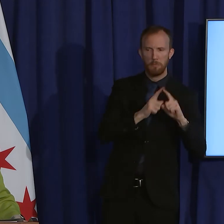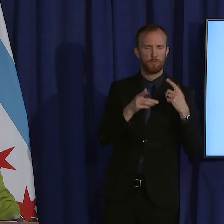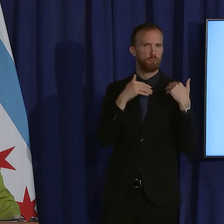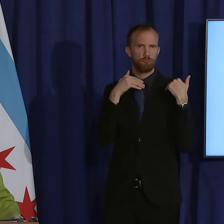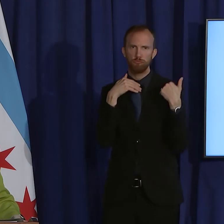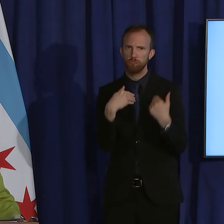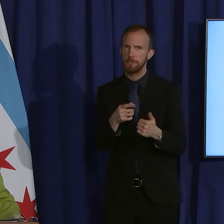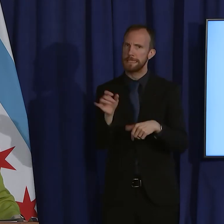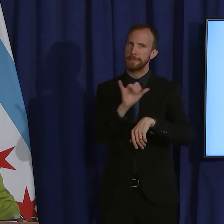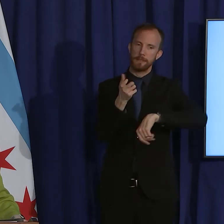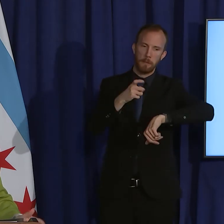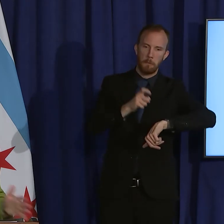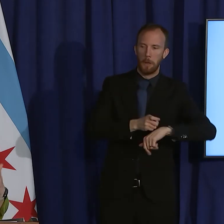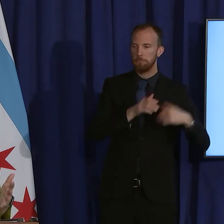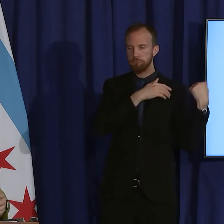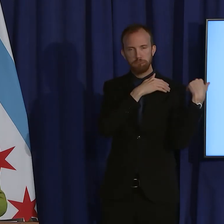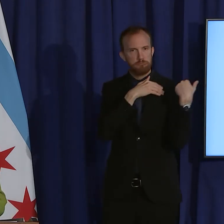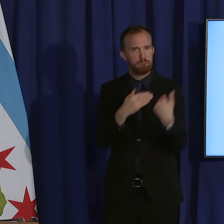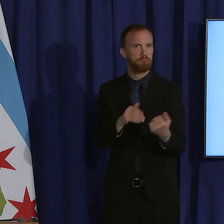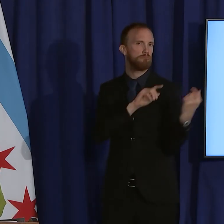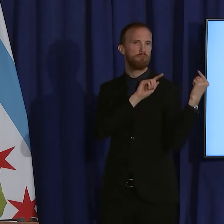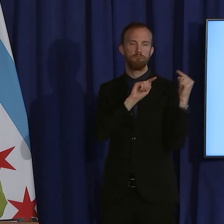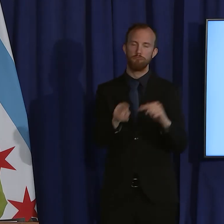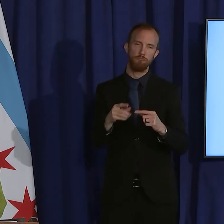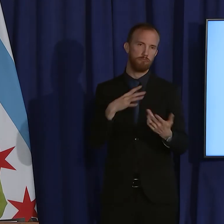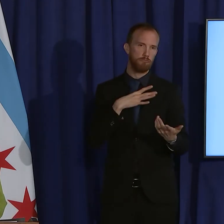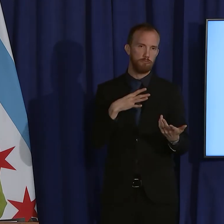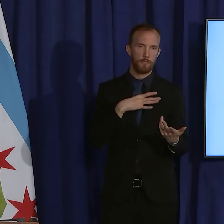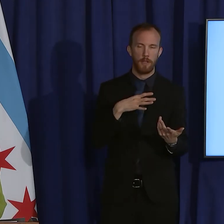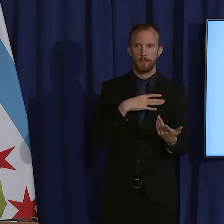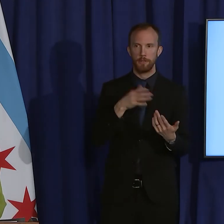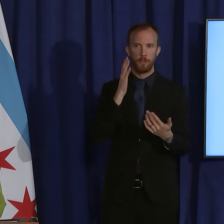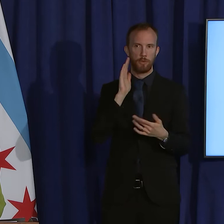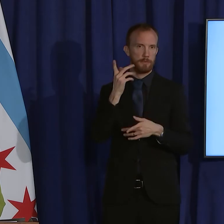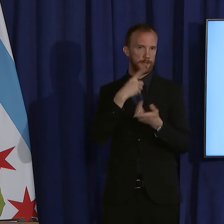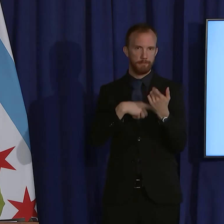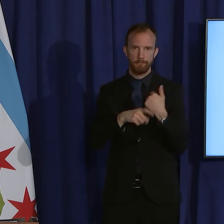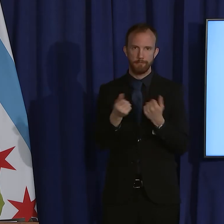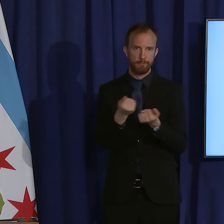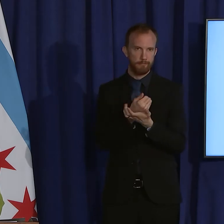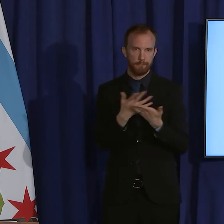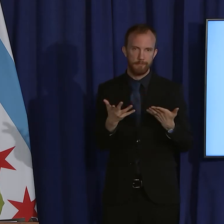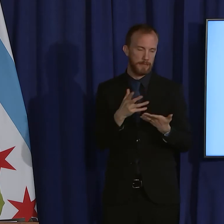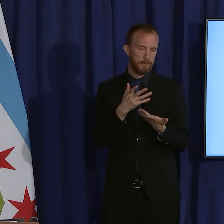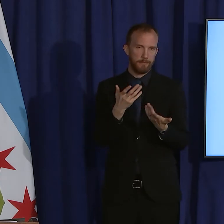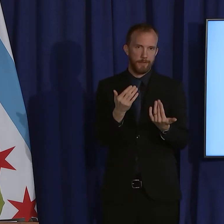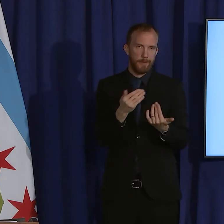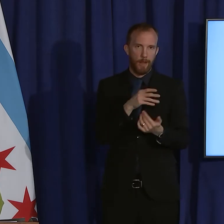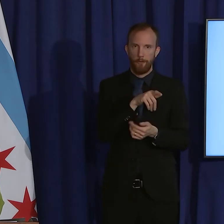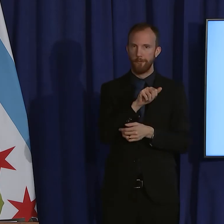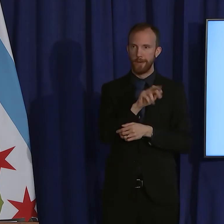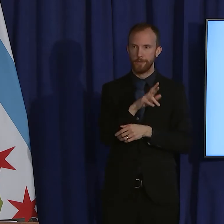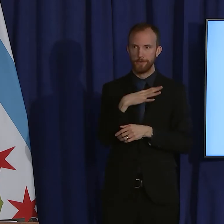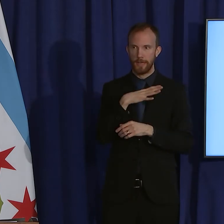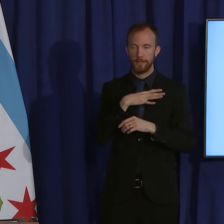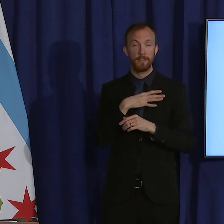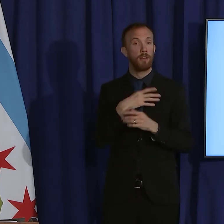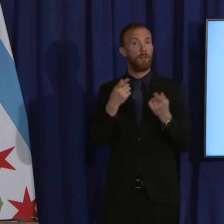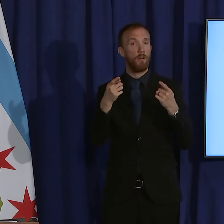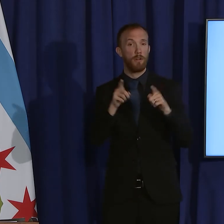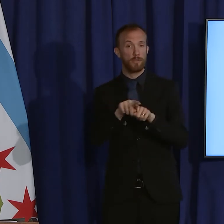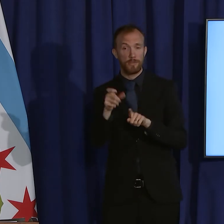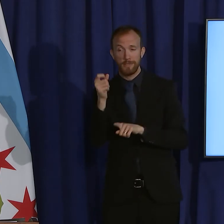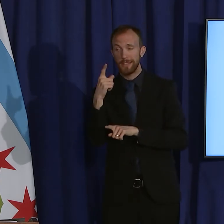we are working with appointment scheduling to reflect Pfizer, and we'll be reopening the ability for people to schedule Pfizer appointments